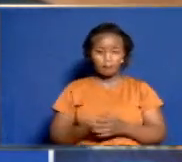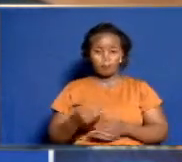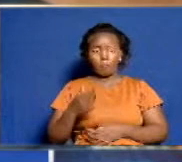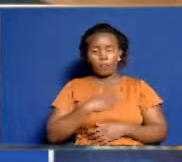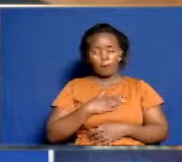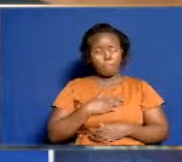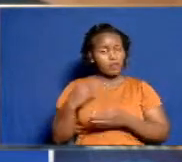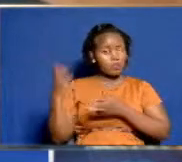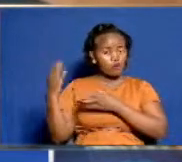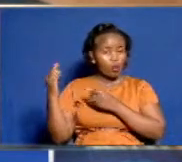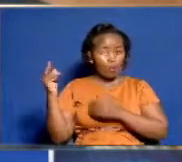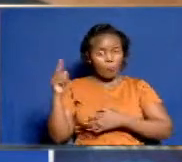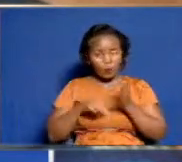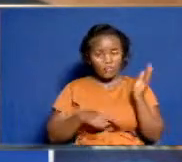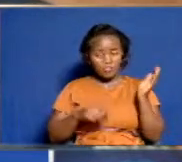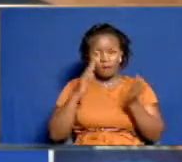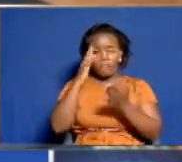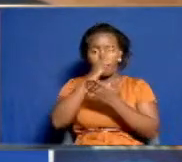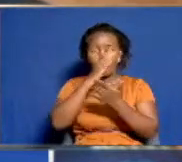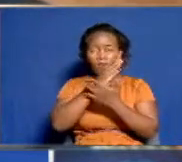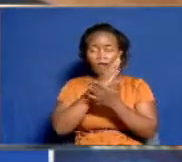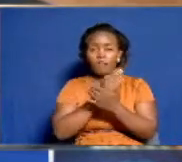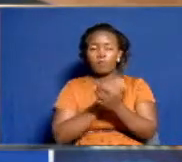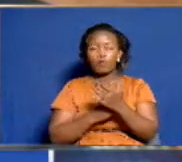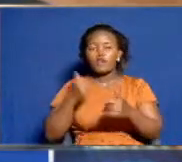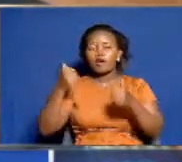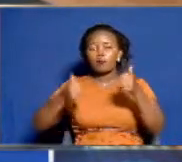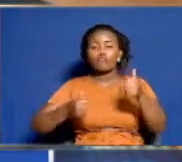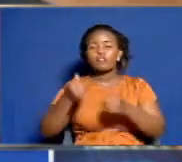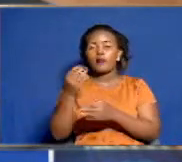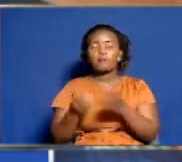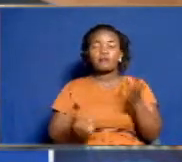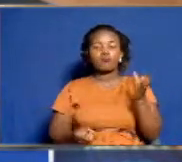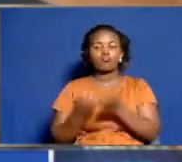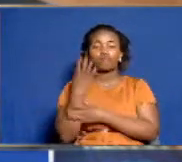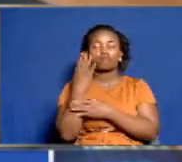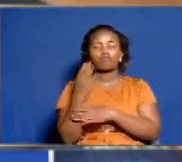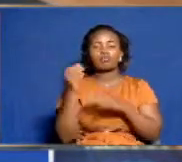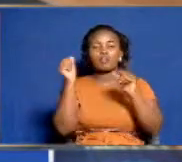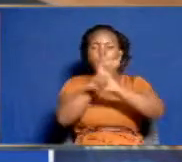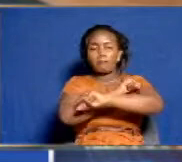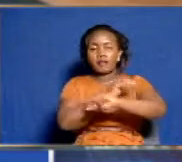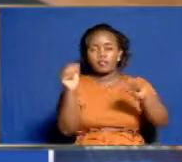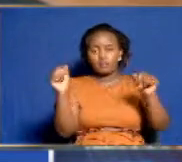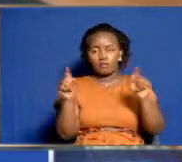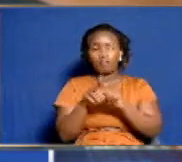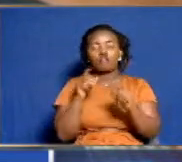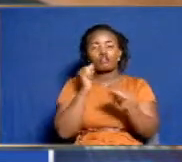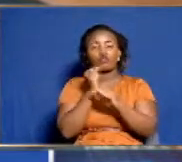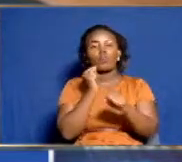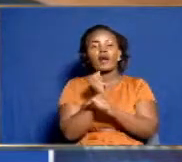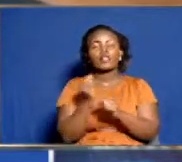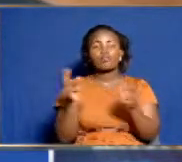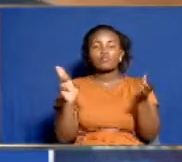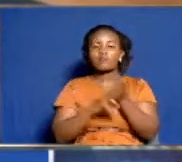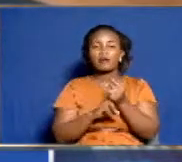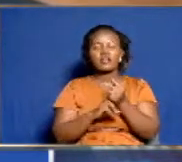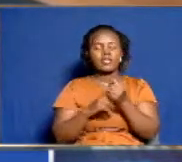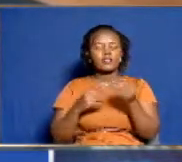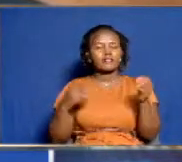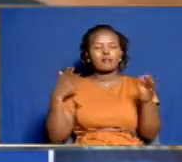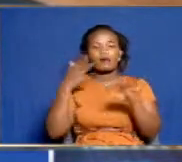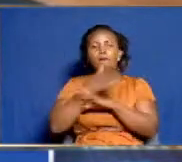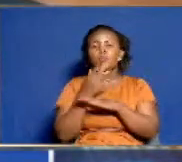in the program that has been laid out by the president, and working with partners beyond the three of